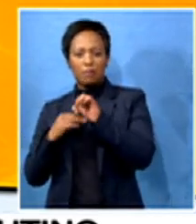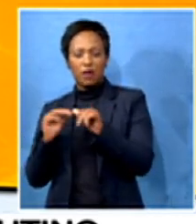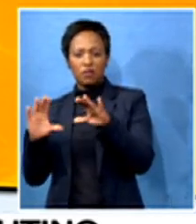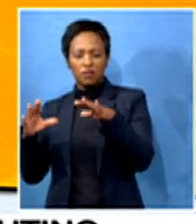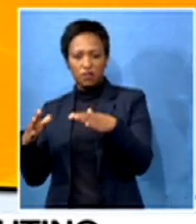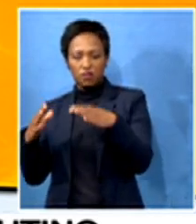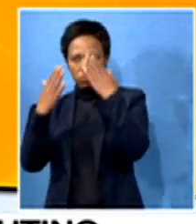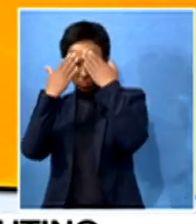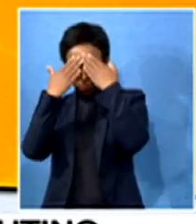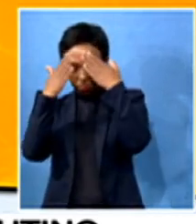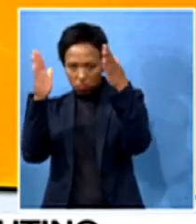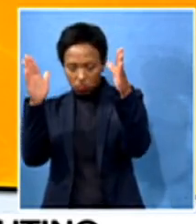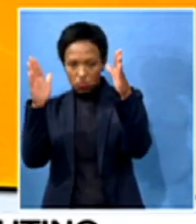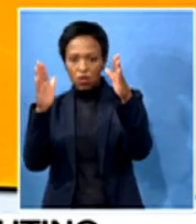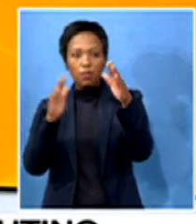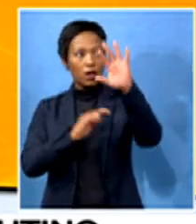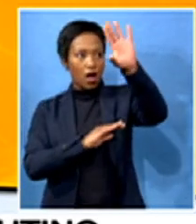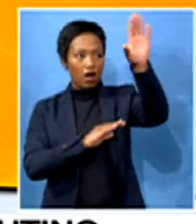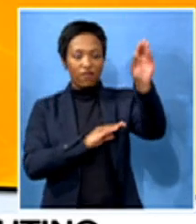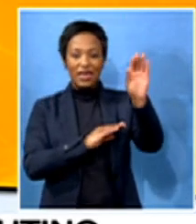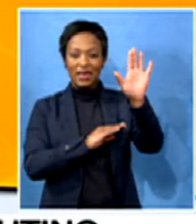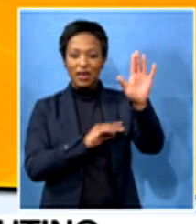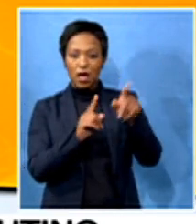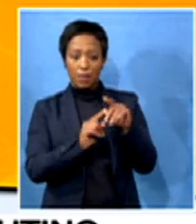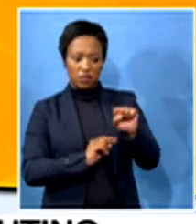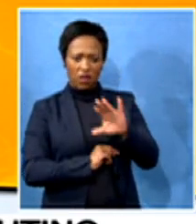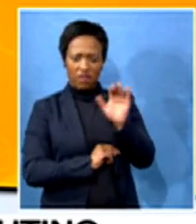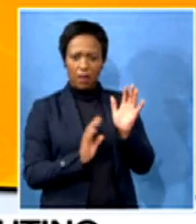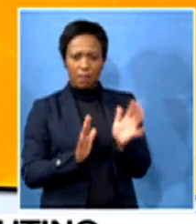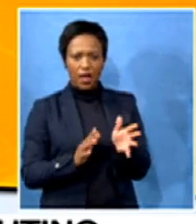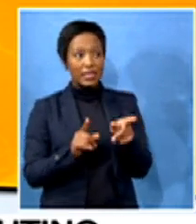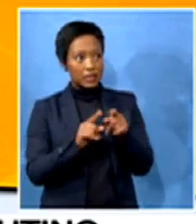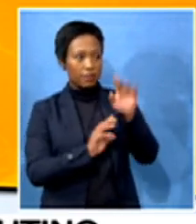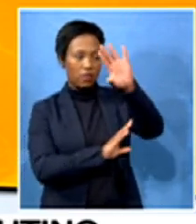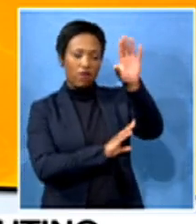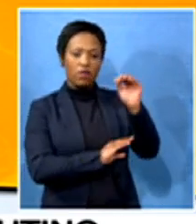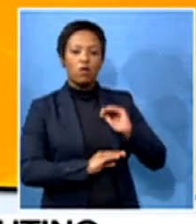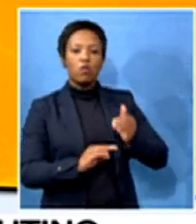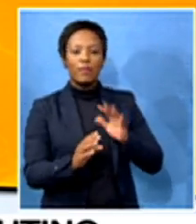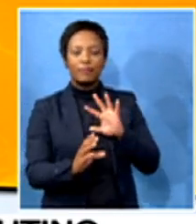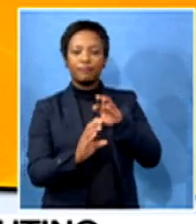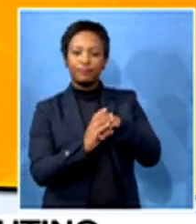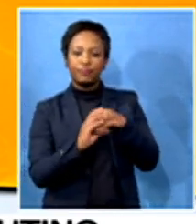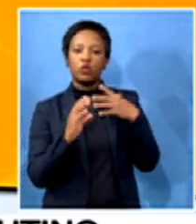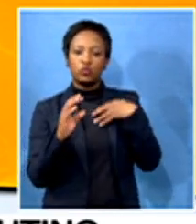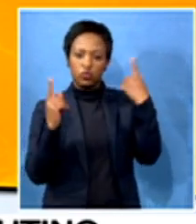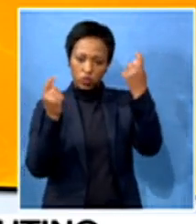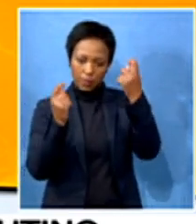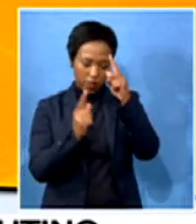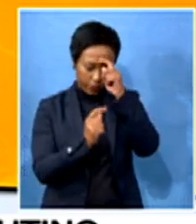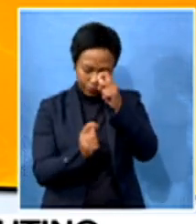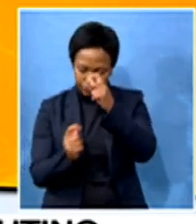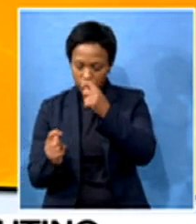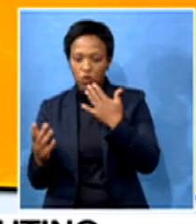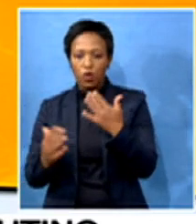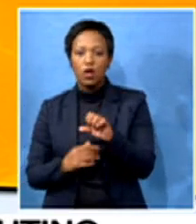our scope to not just South African women, but African women across the continent, as we in South